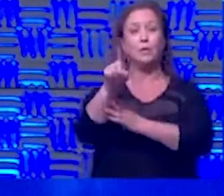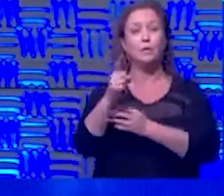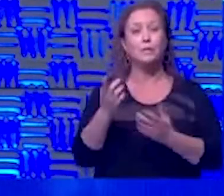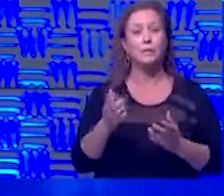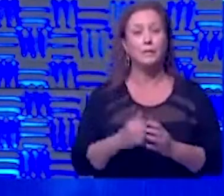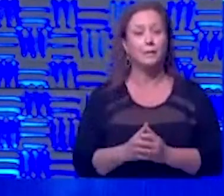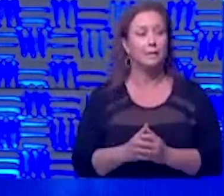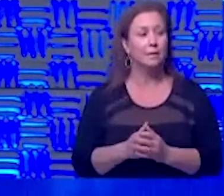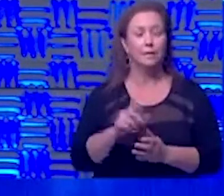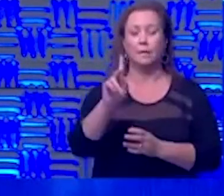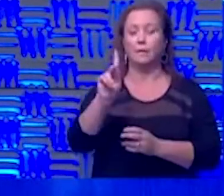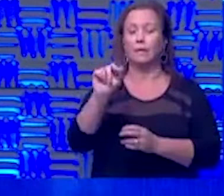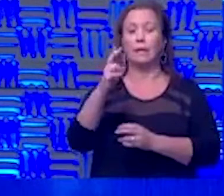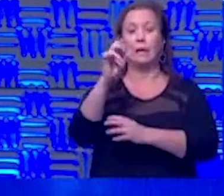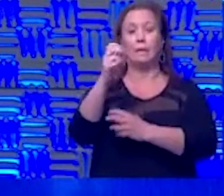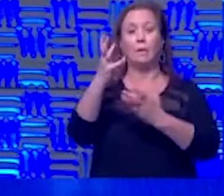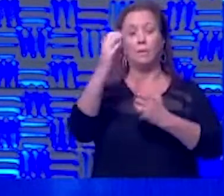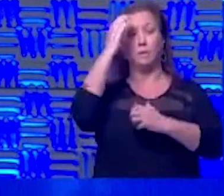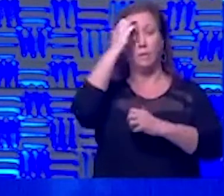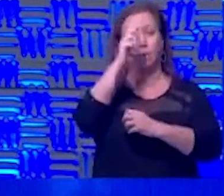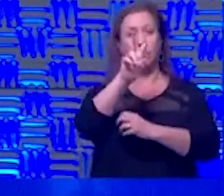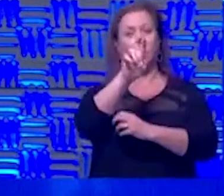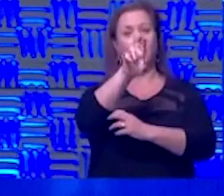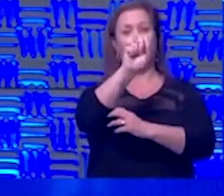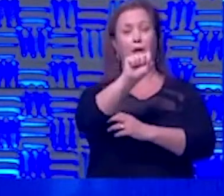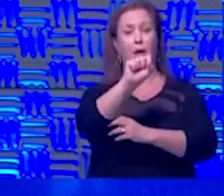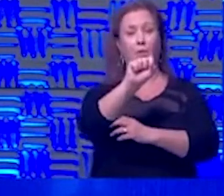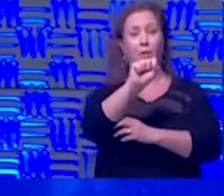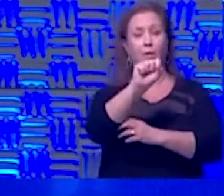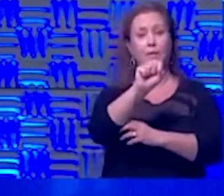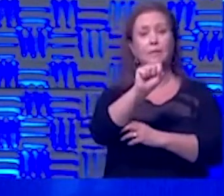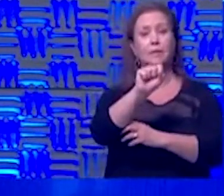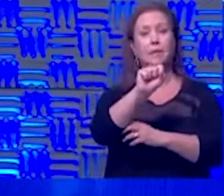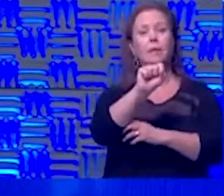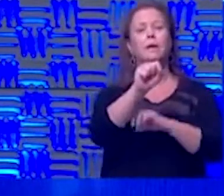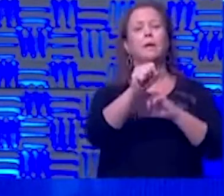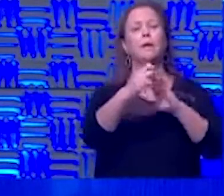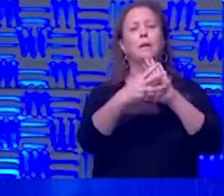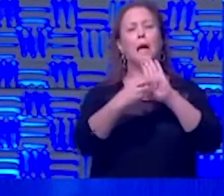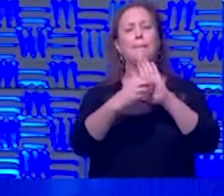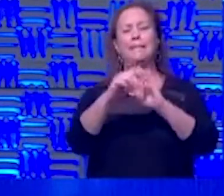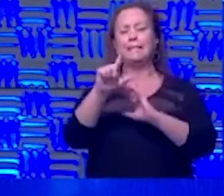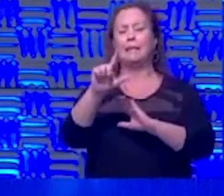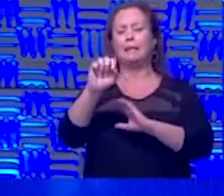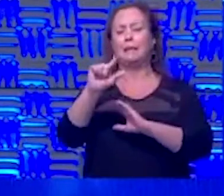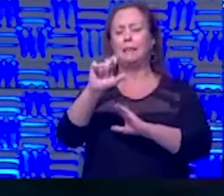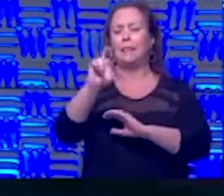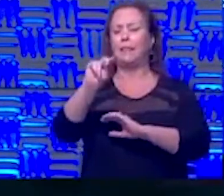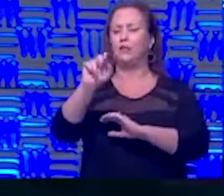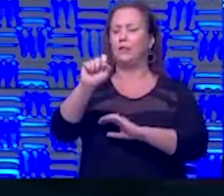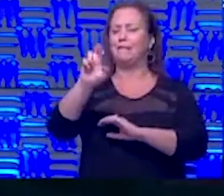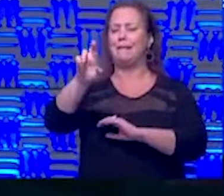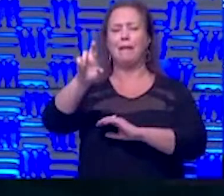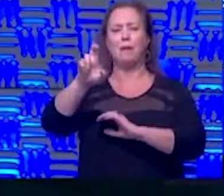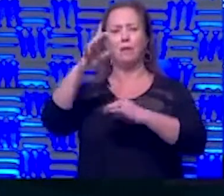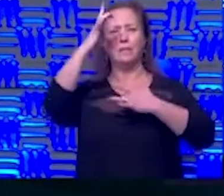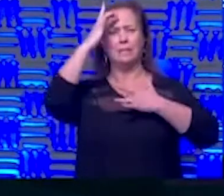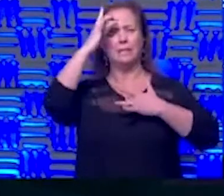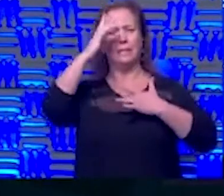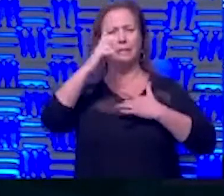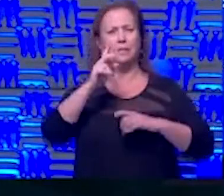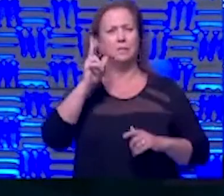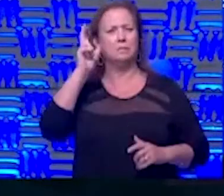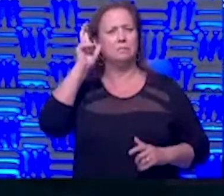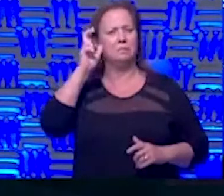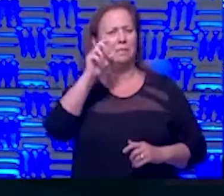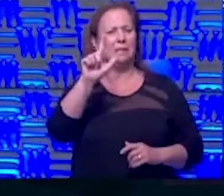in? Kathy wants to know if the virus mimics Legionnaires' disease. Oh, boy, Dan, I don't know about that one. I've not heard about much